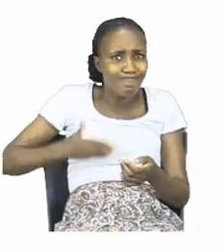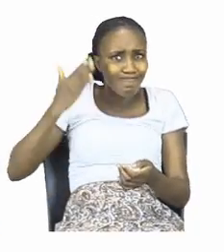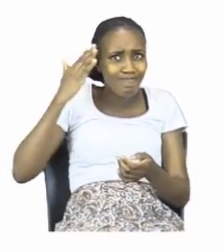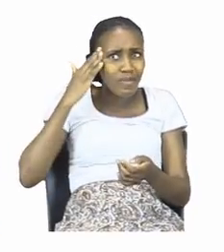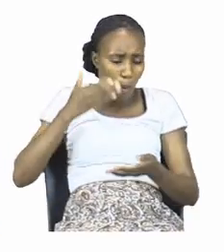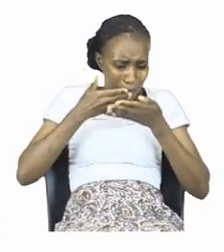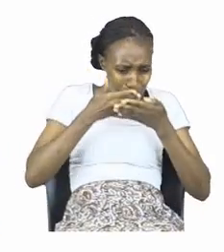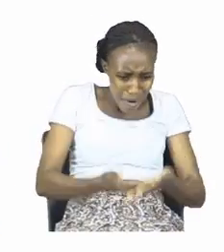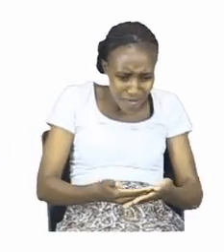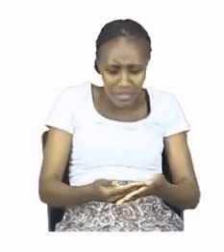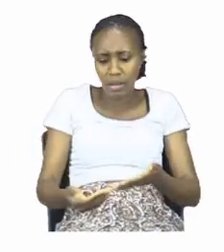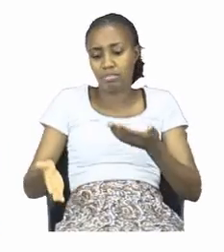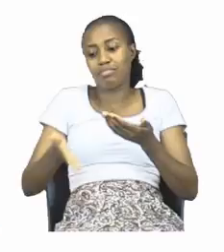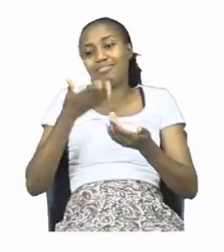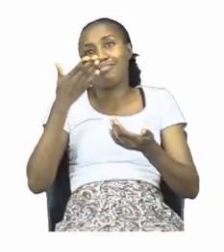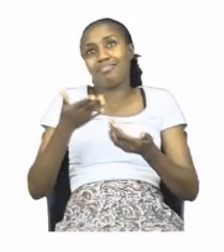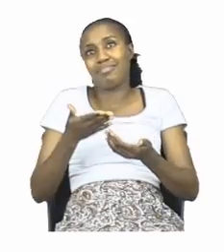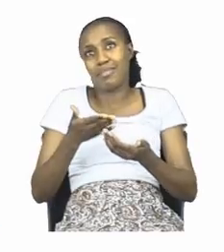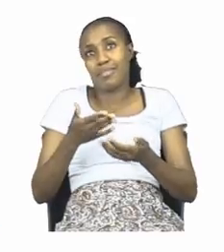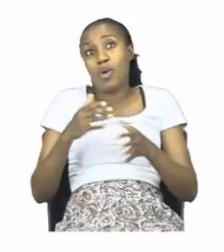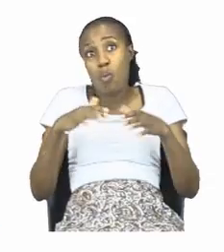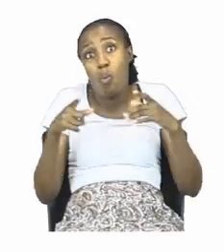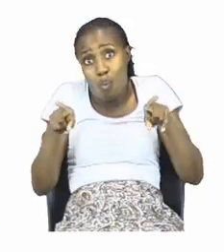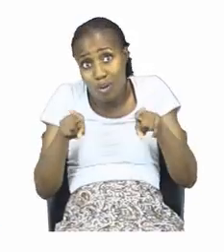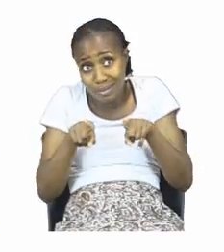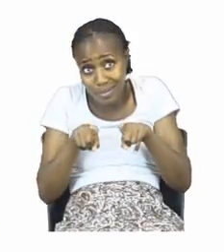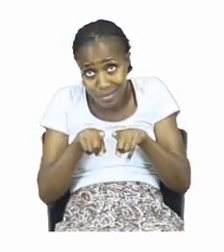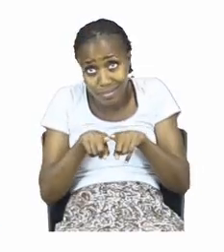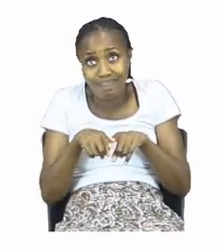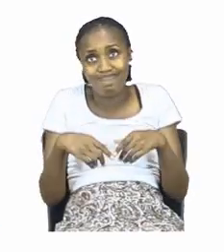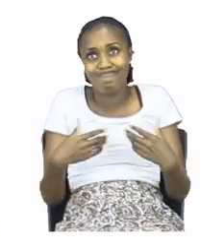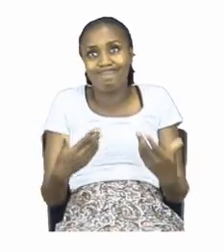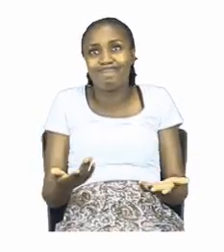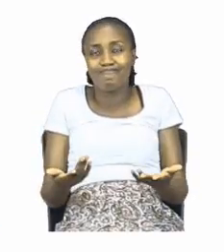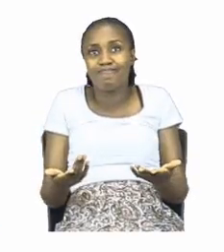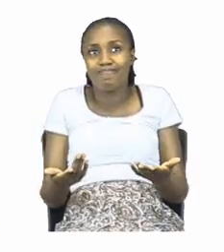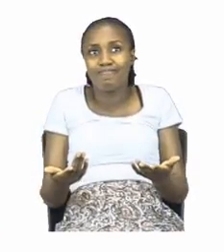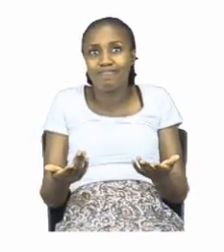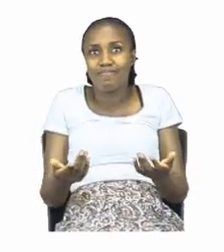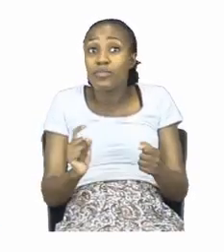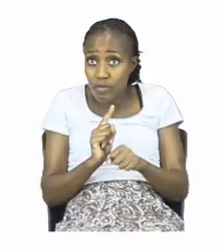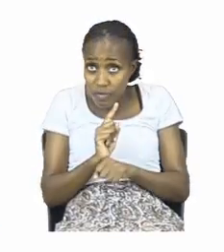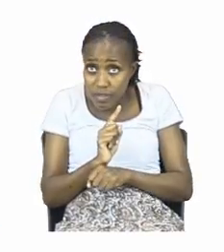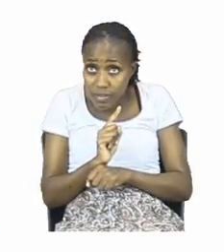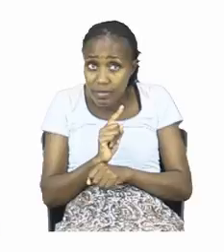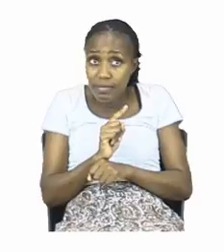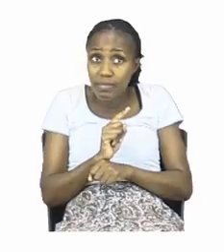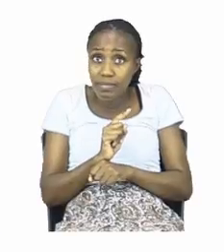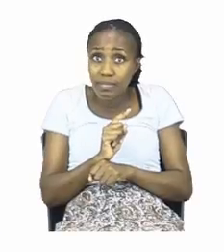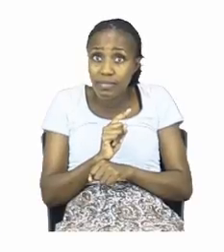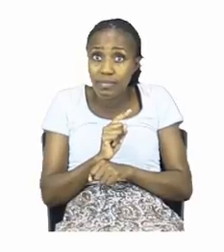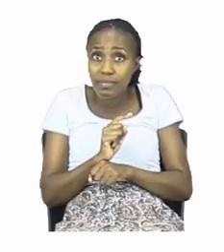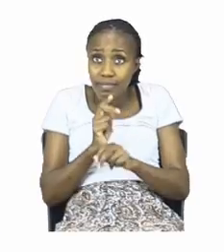is heavier than or lighter than. Before we do C together, I want us to